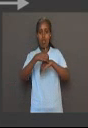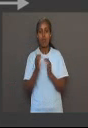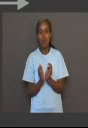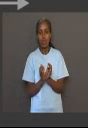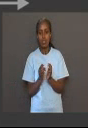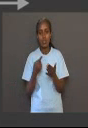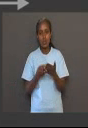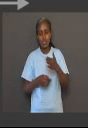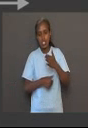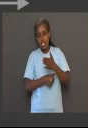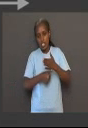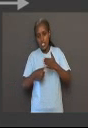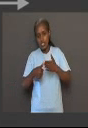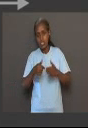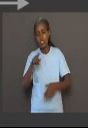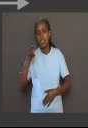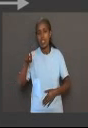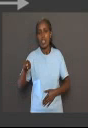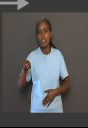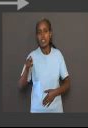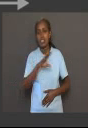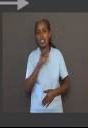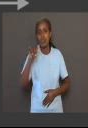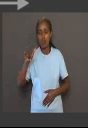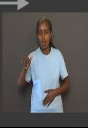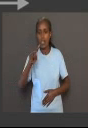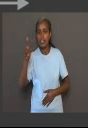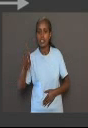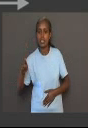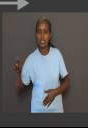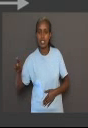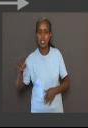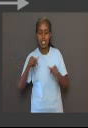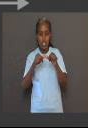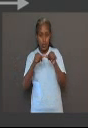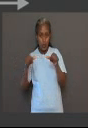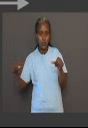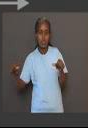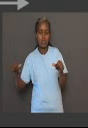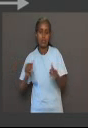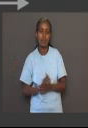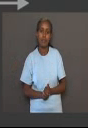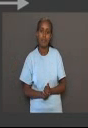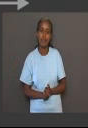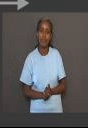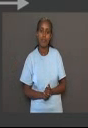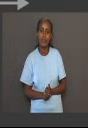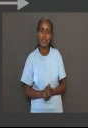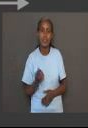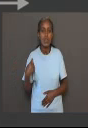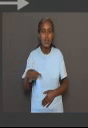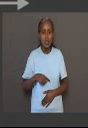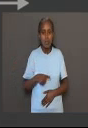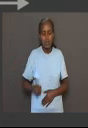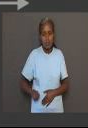edges and x, y, and z units long. We will name